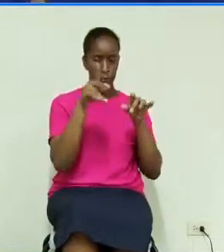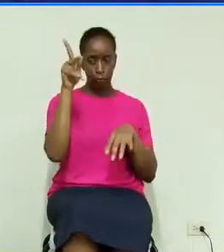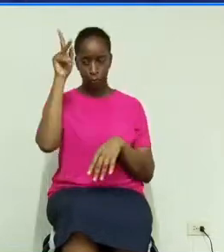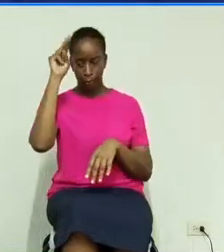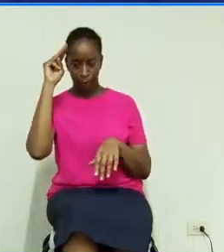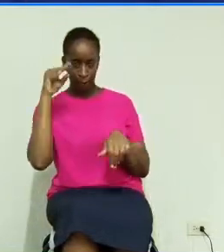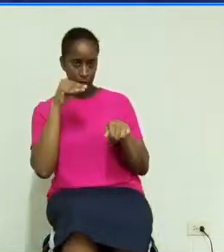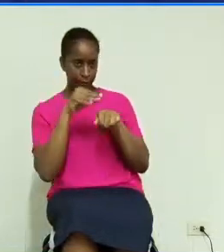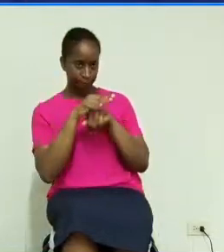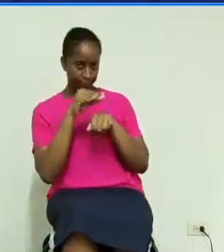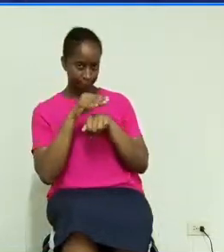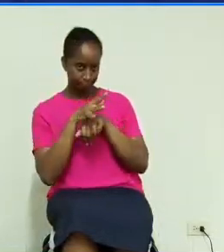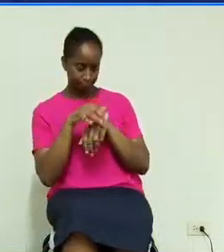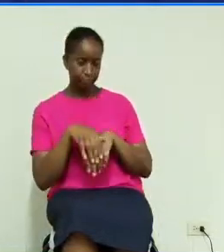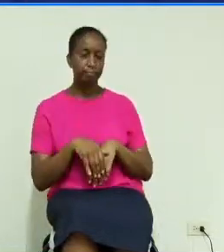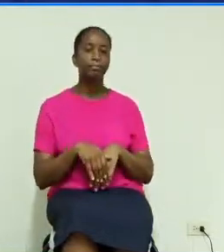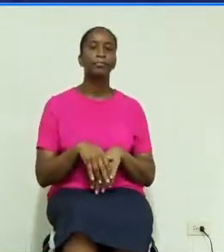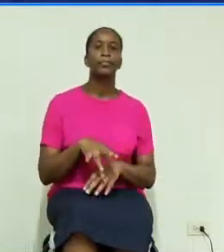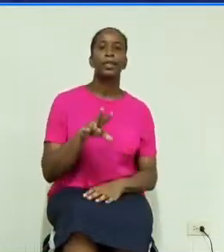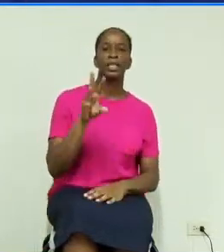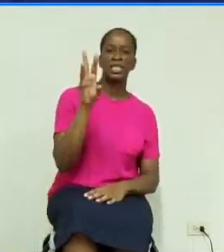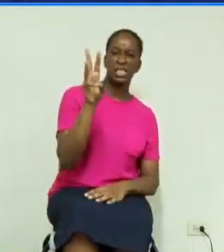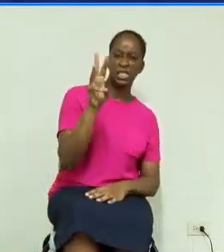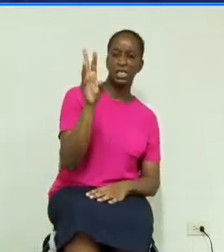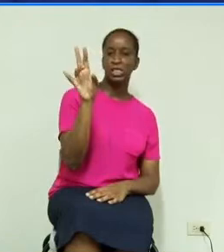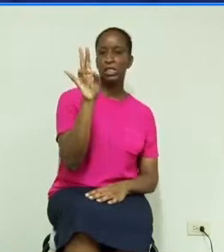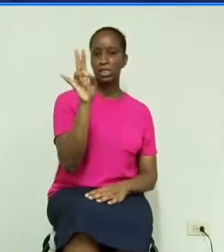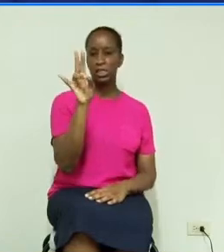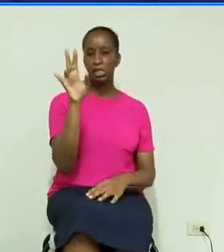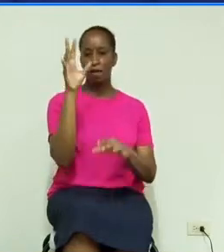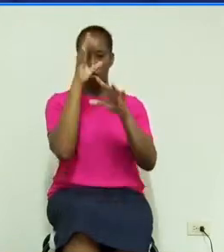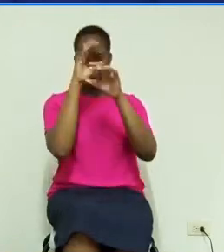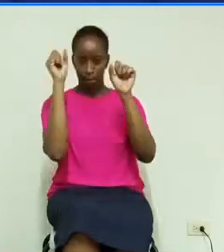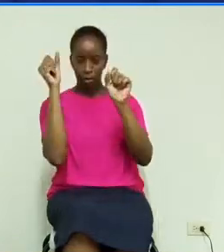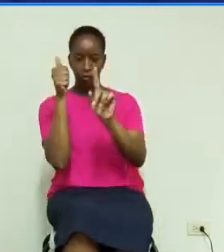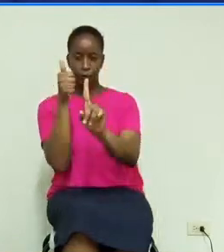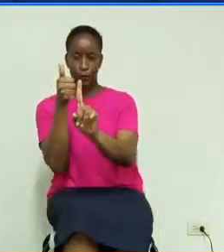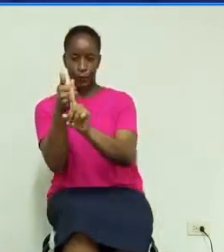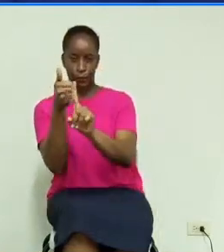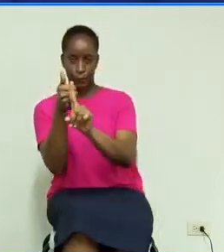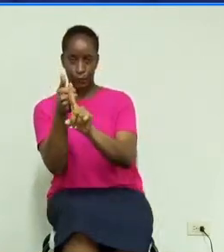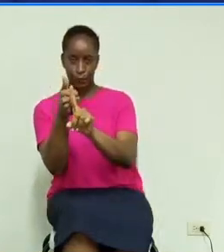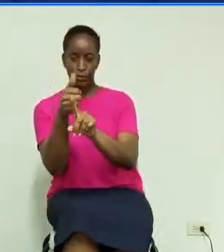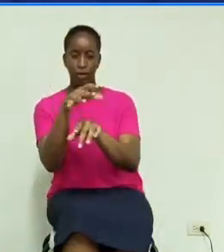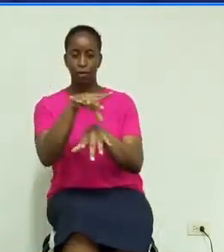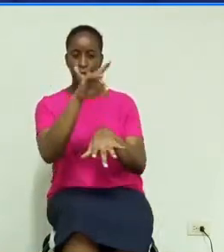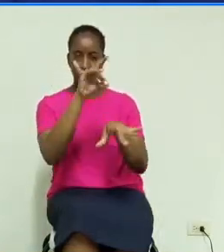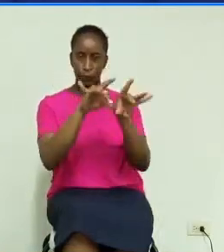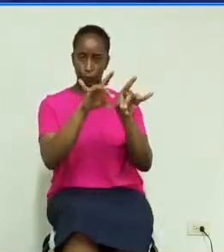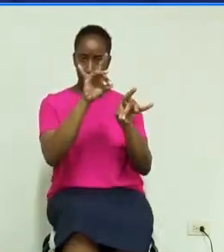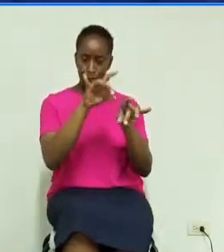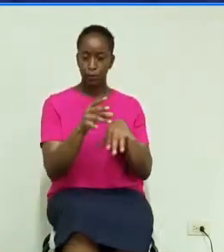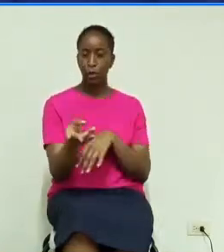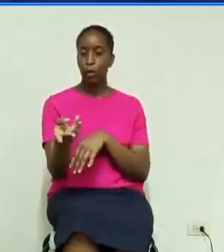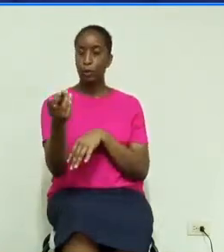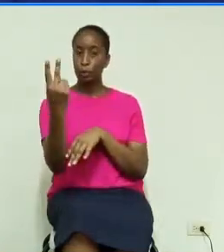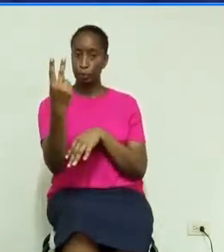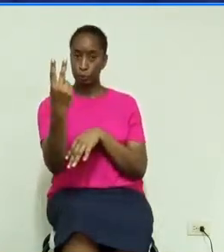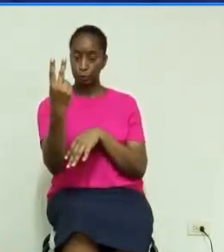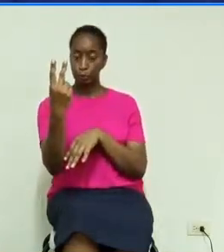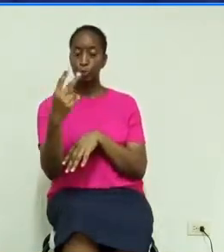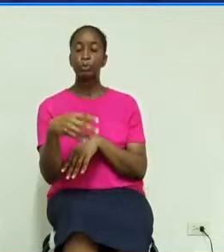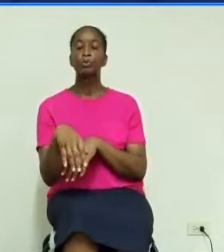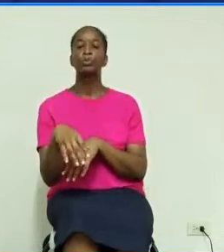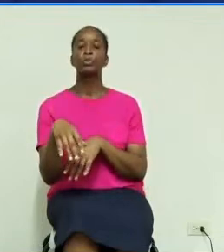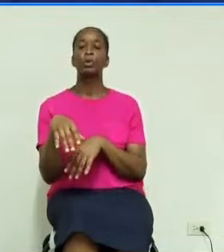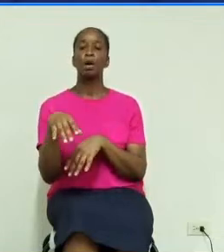independent members appointed by the President at her sole discretion, and 2 on advice of the opposition. Now, given this